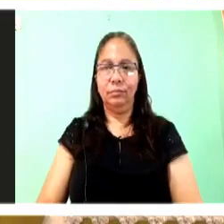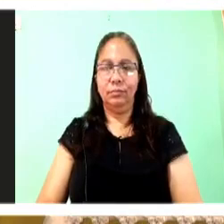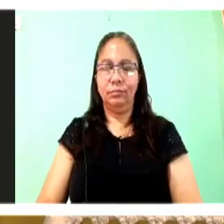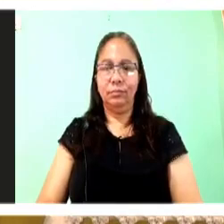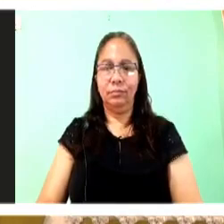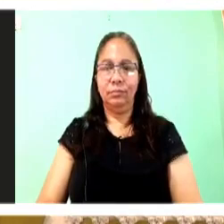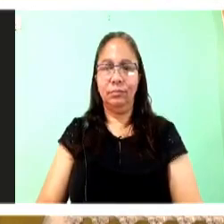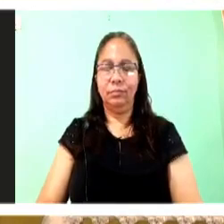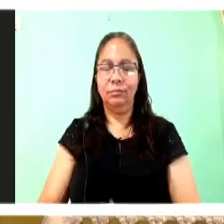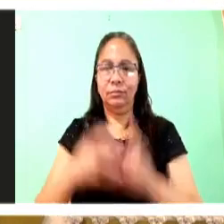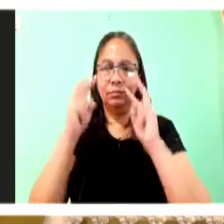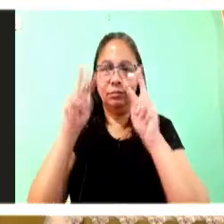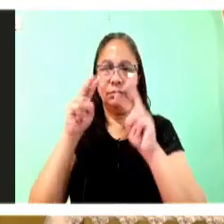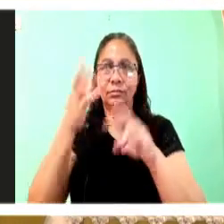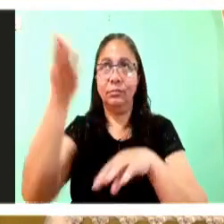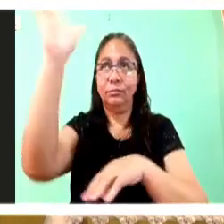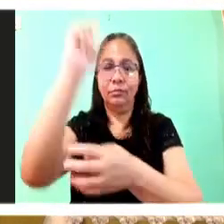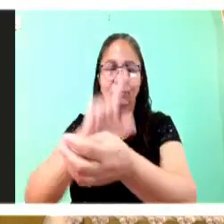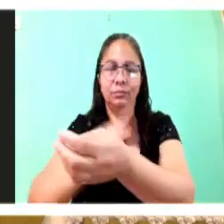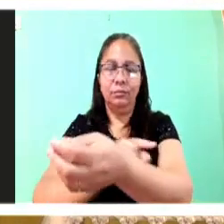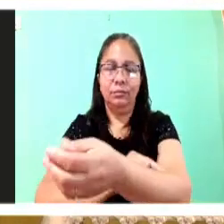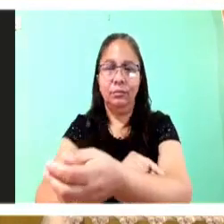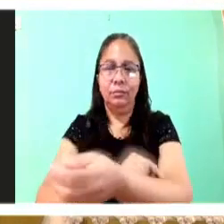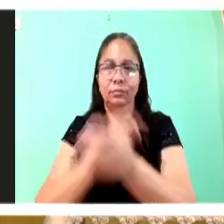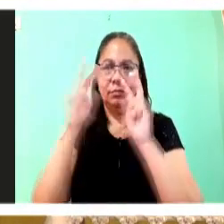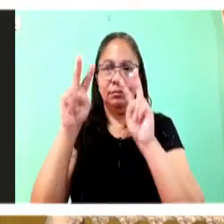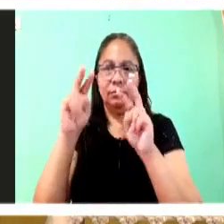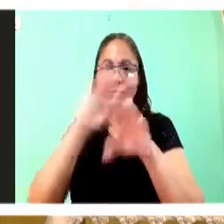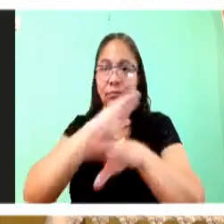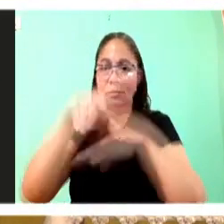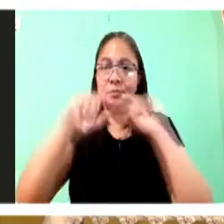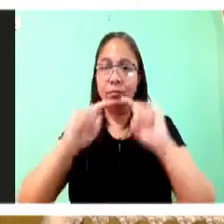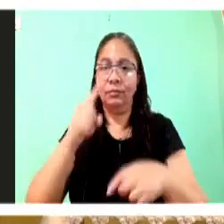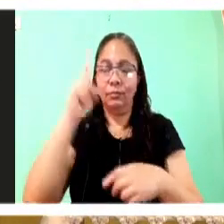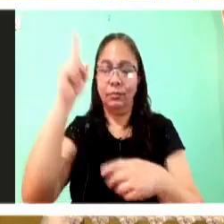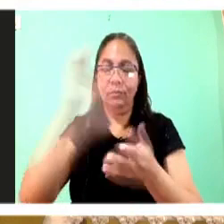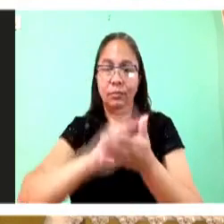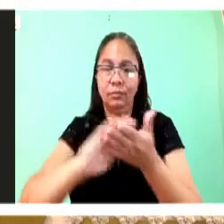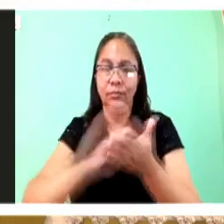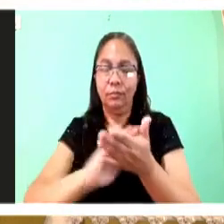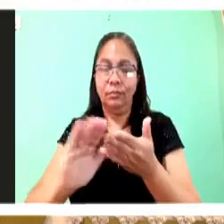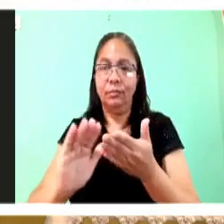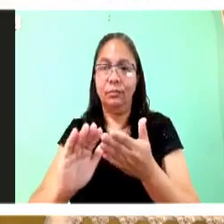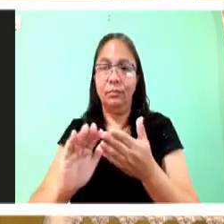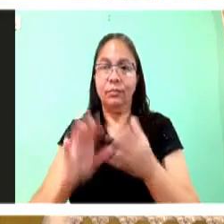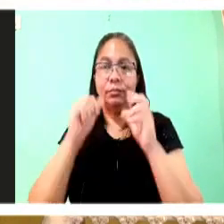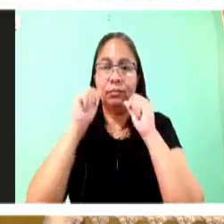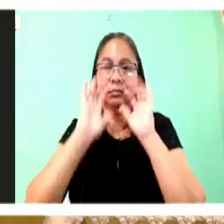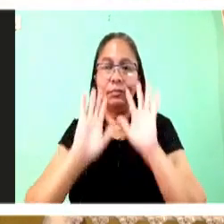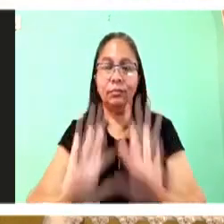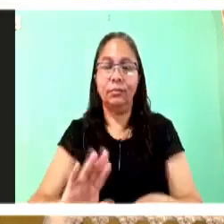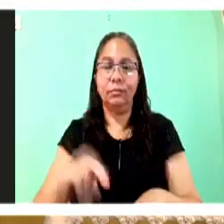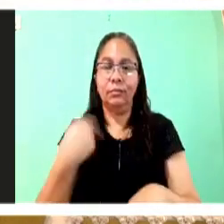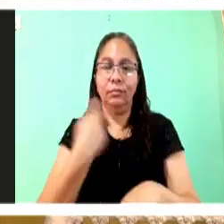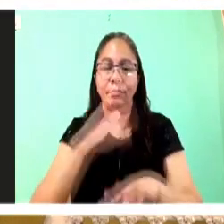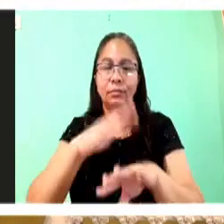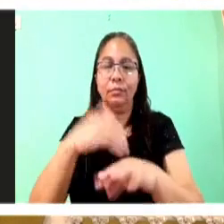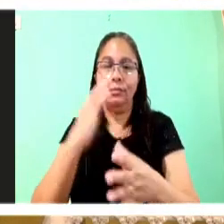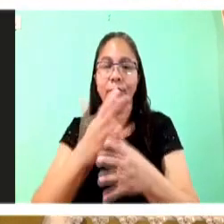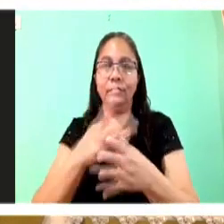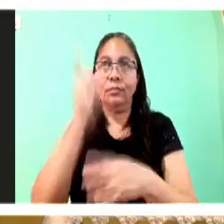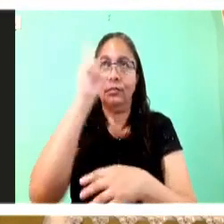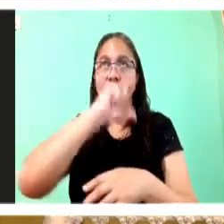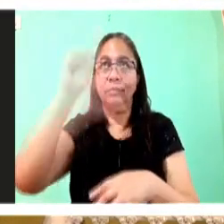peace. Behold the Lamb of God. Behold him who takes away the sin of the world. Blessed are those called to the supper of the Lamb.